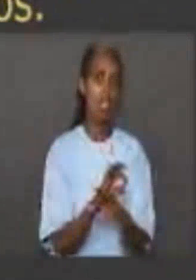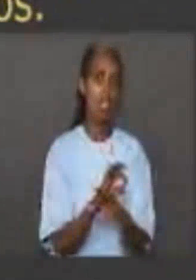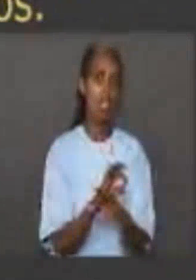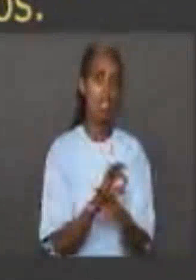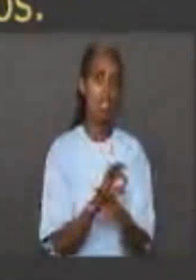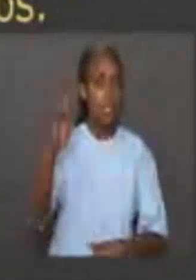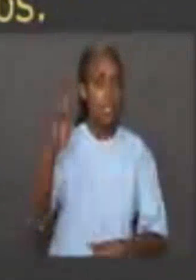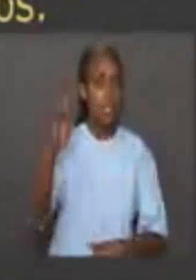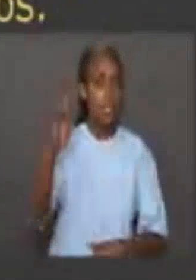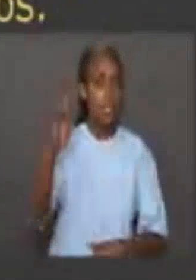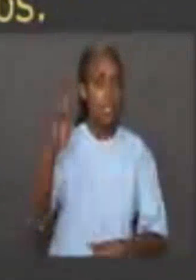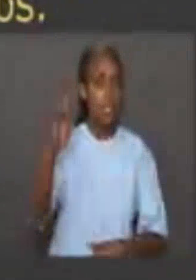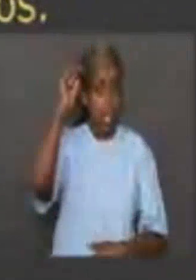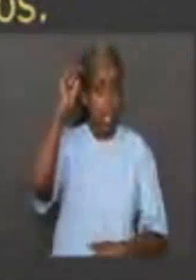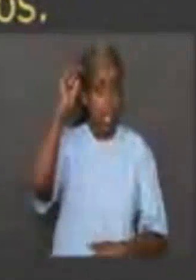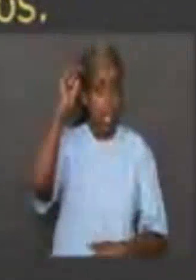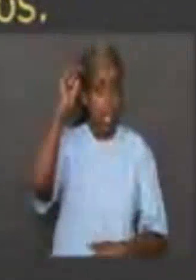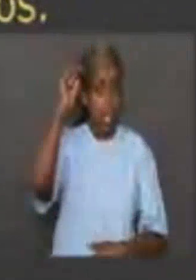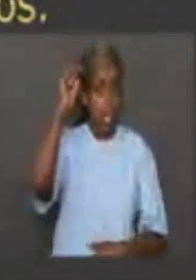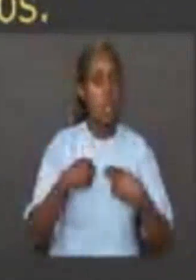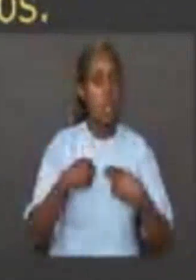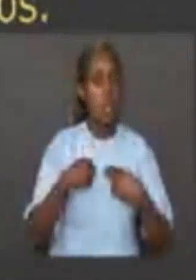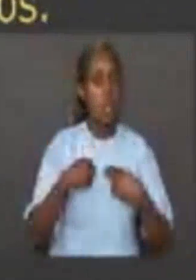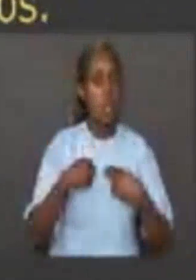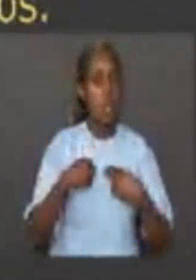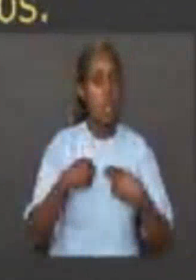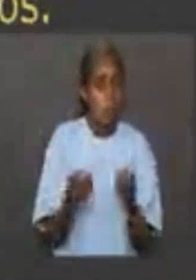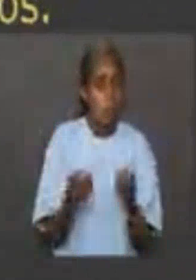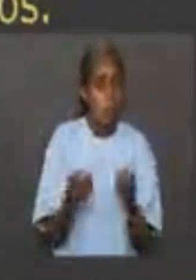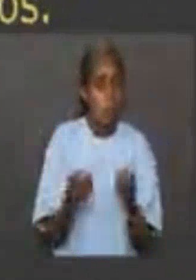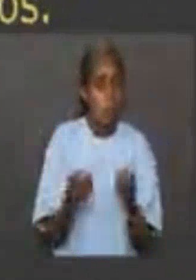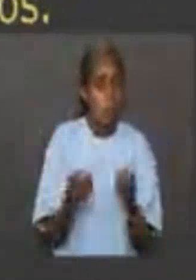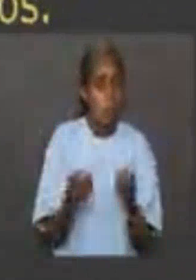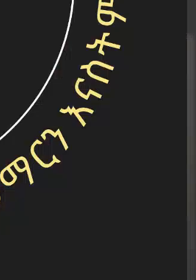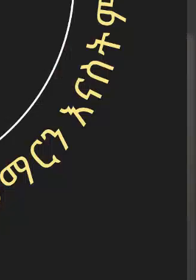n has at most n zeros.